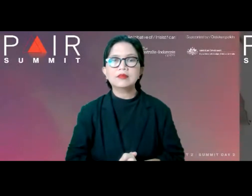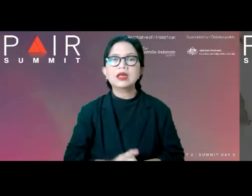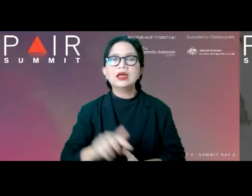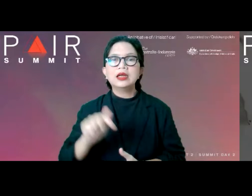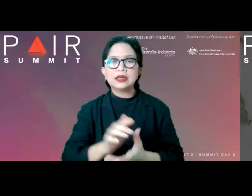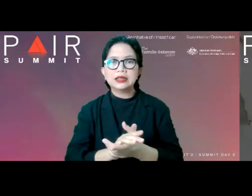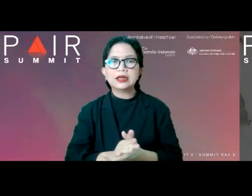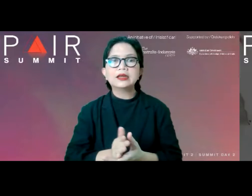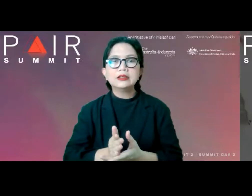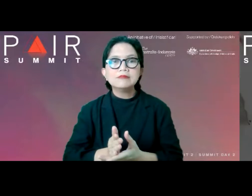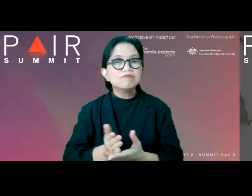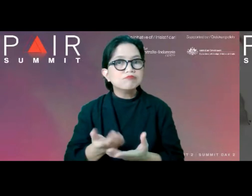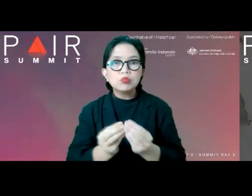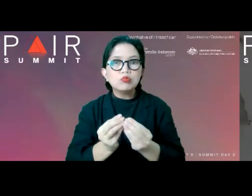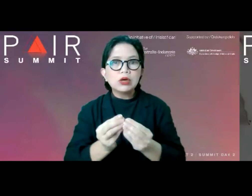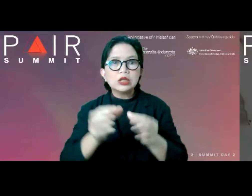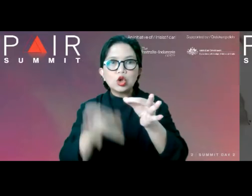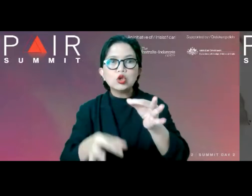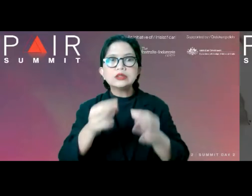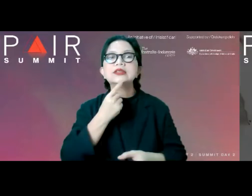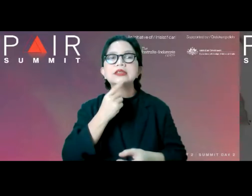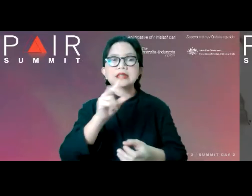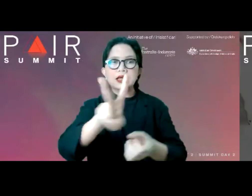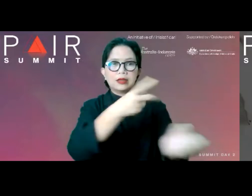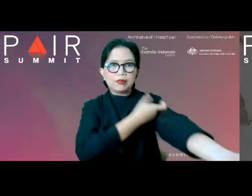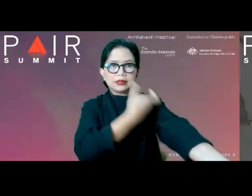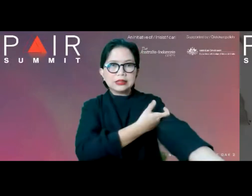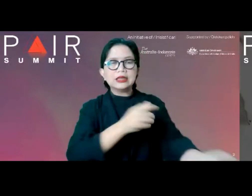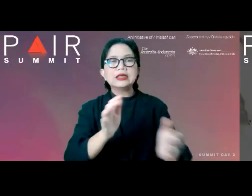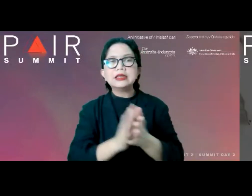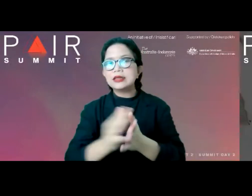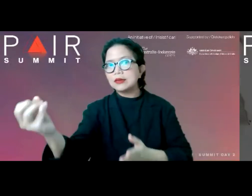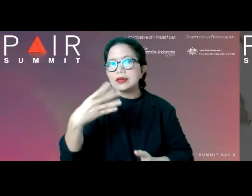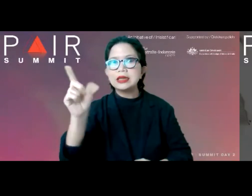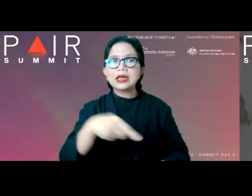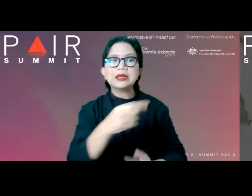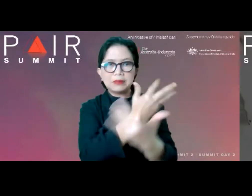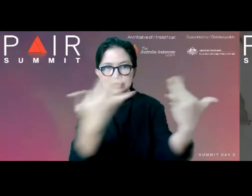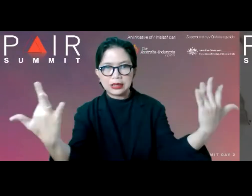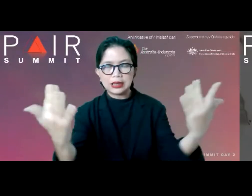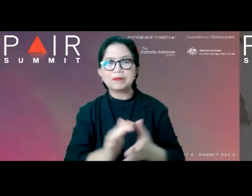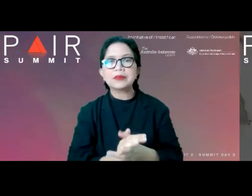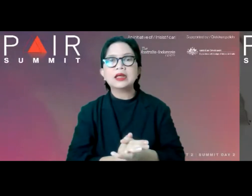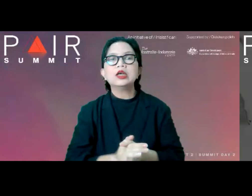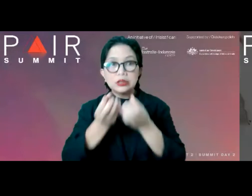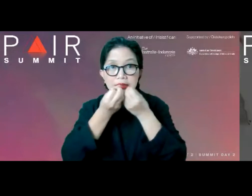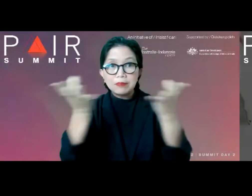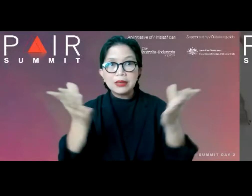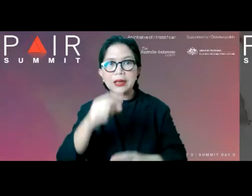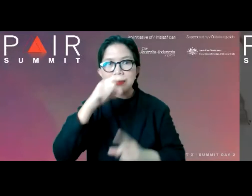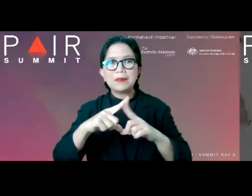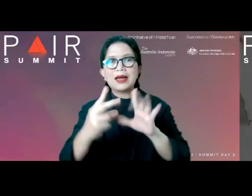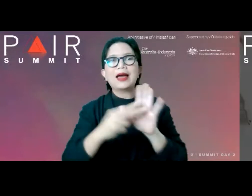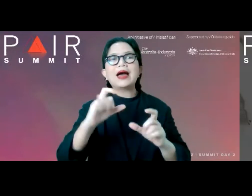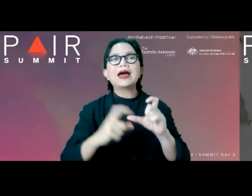some of the public intervention. So as Panellists was saying, also I feel there's been huge